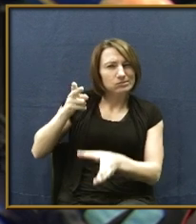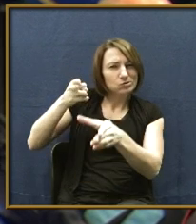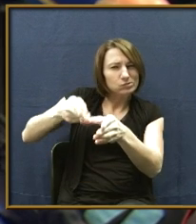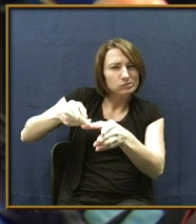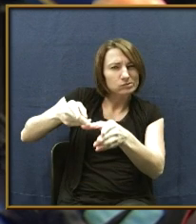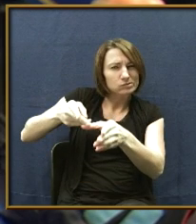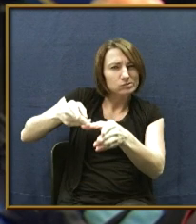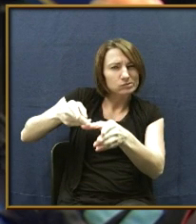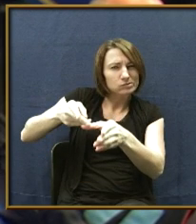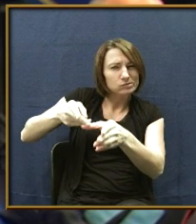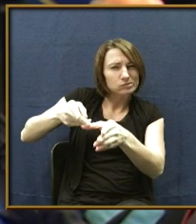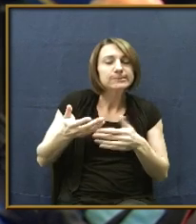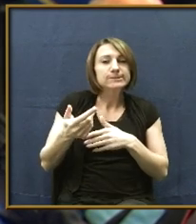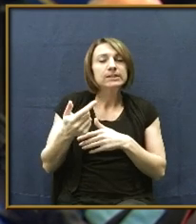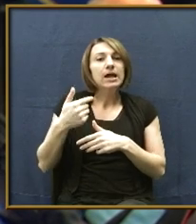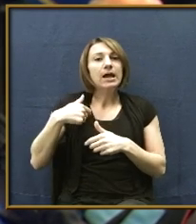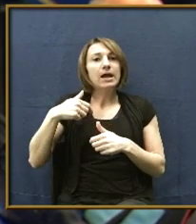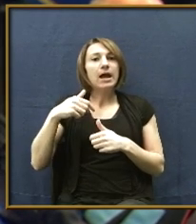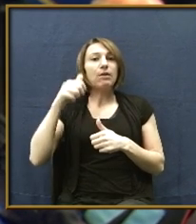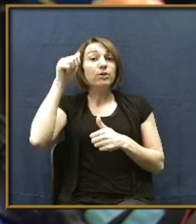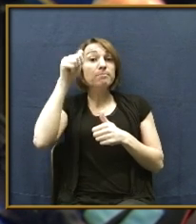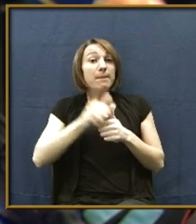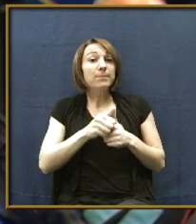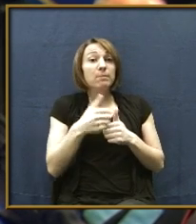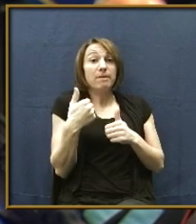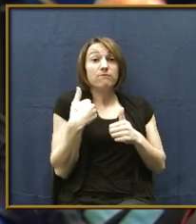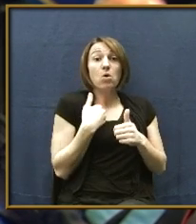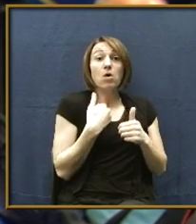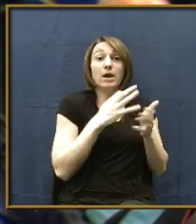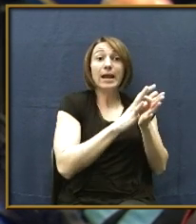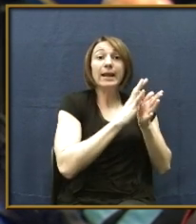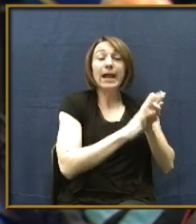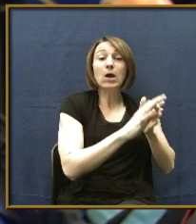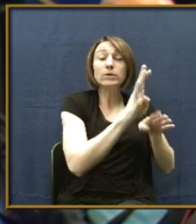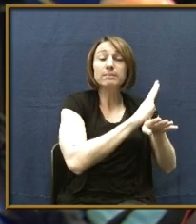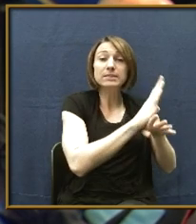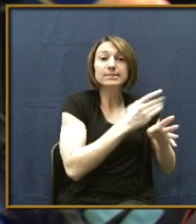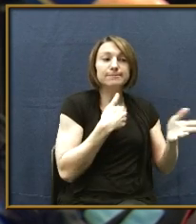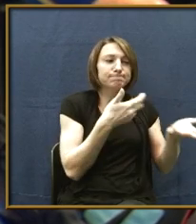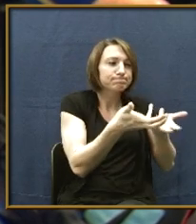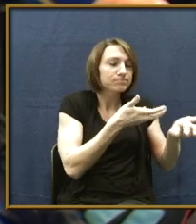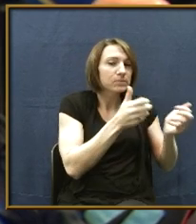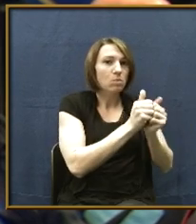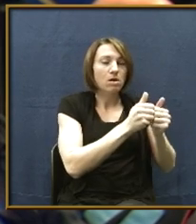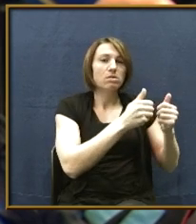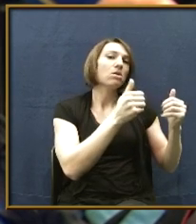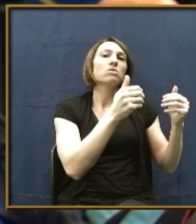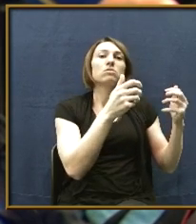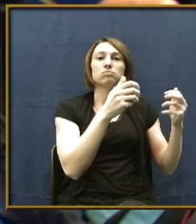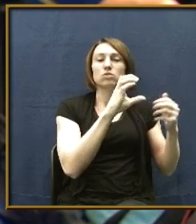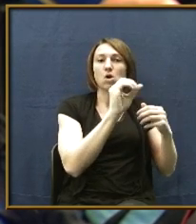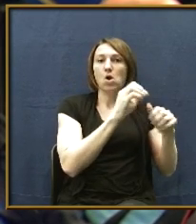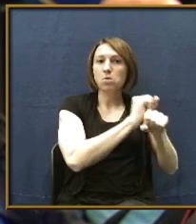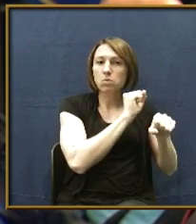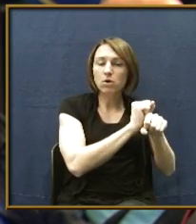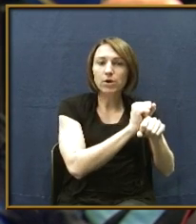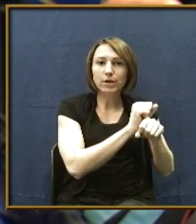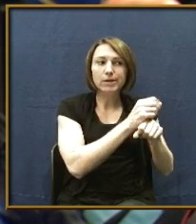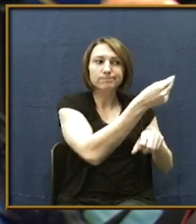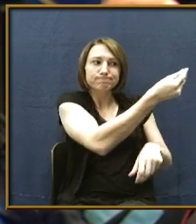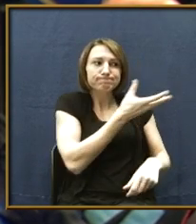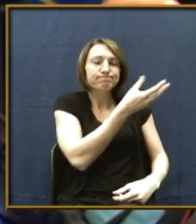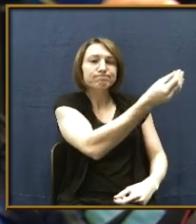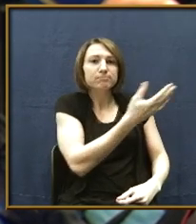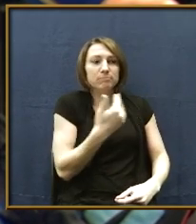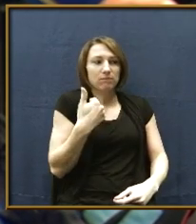I recalled a partners, and he would reminisce about a time that he should have taken advantage of the